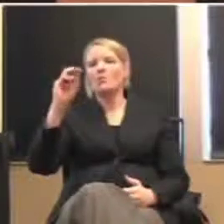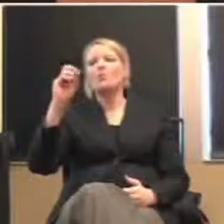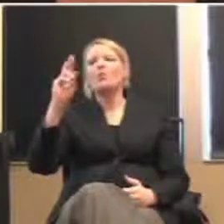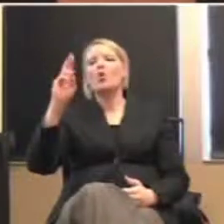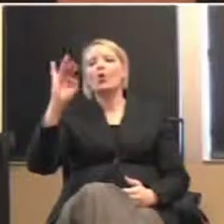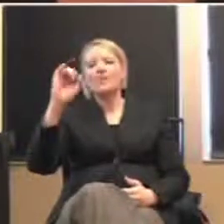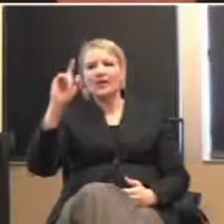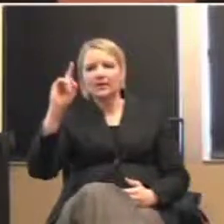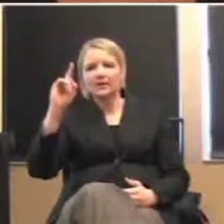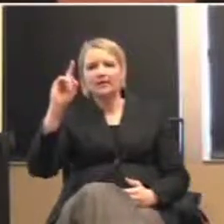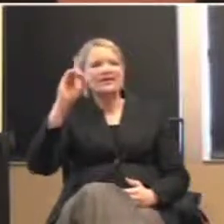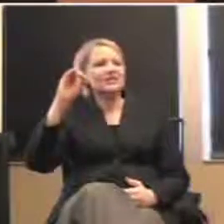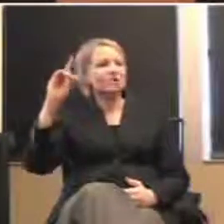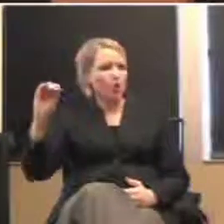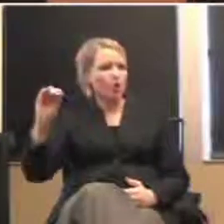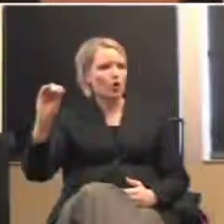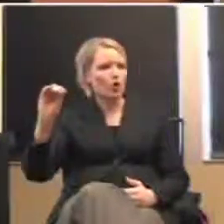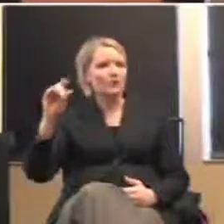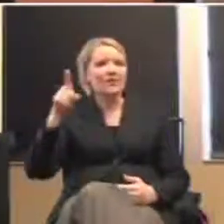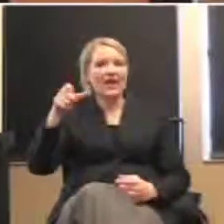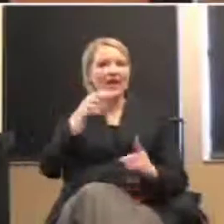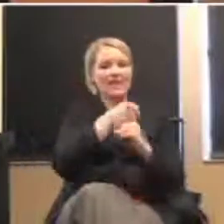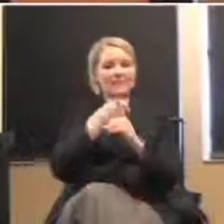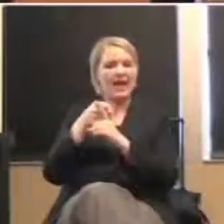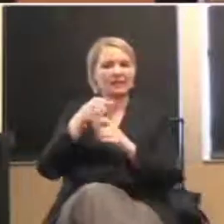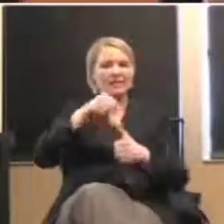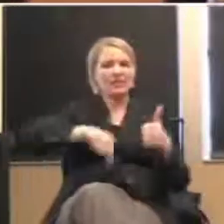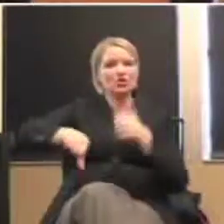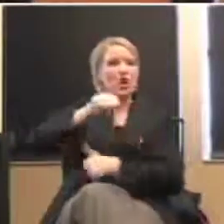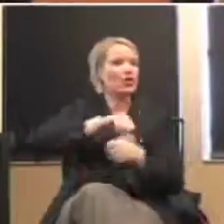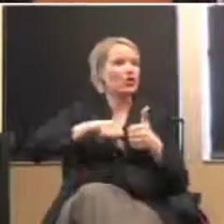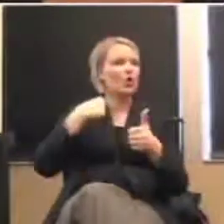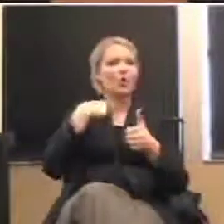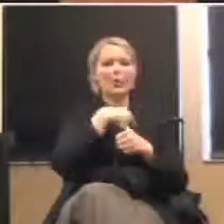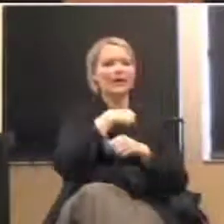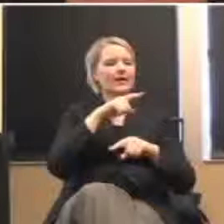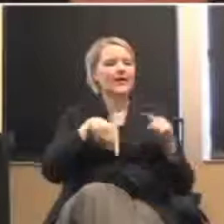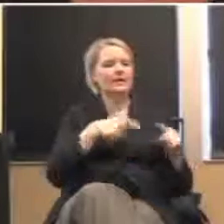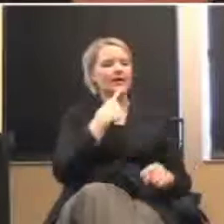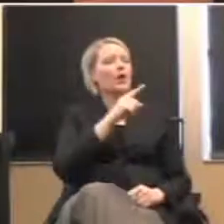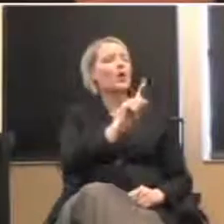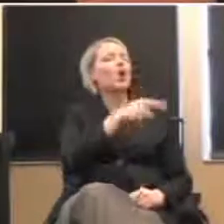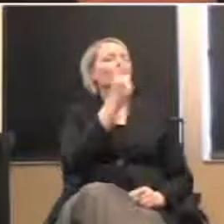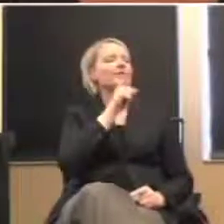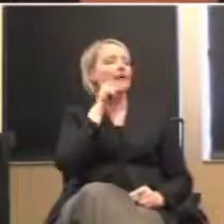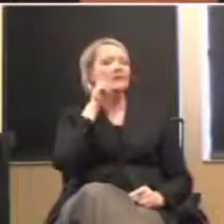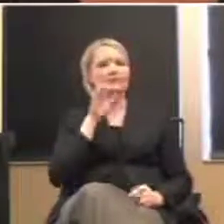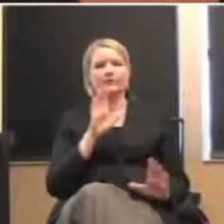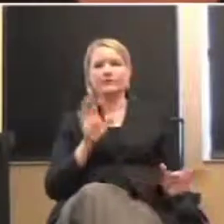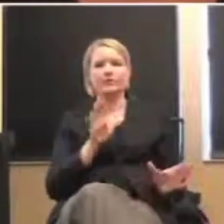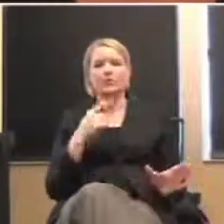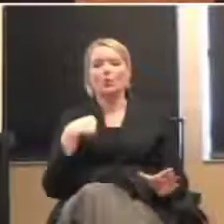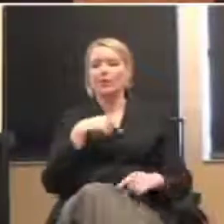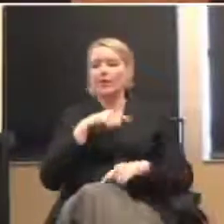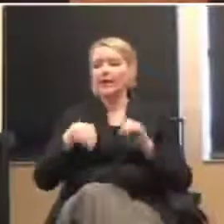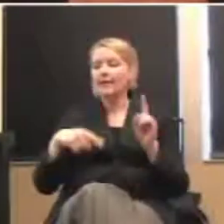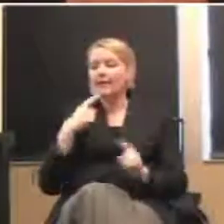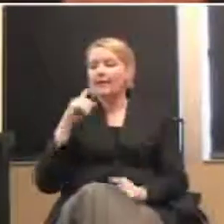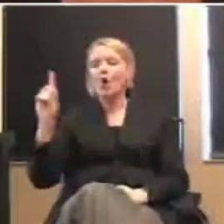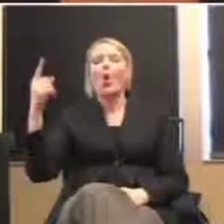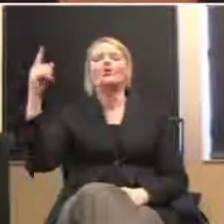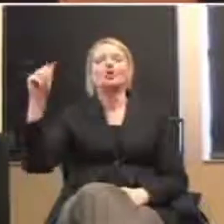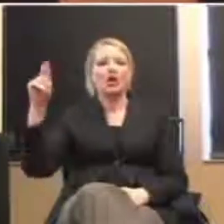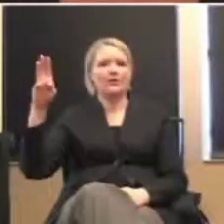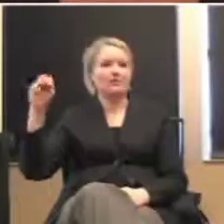comorbid. They impact one another. We can't treat these kids as only deaf. We can't treat them as only having